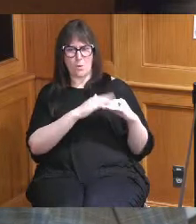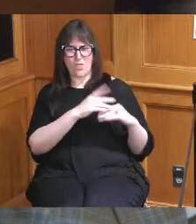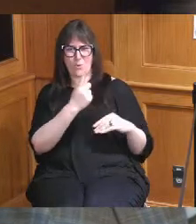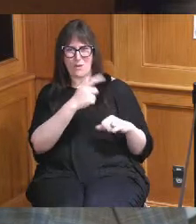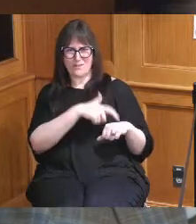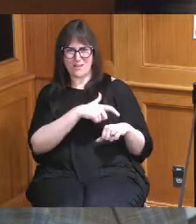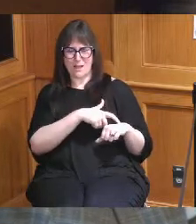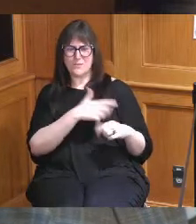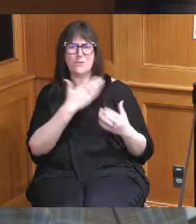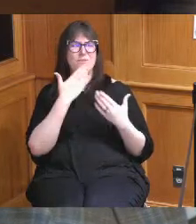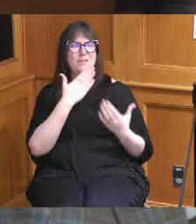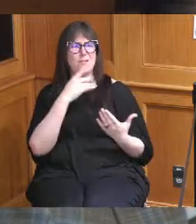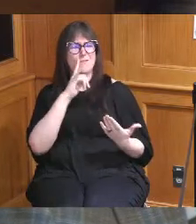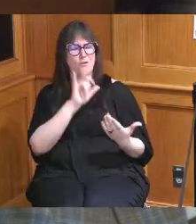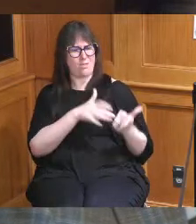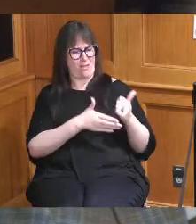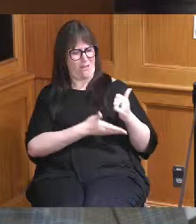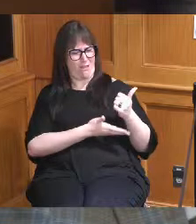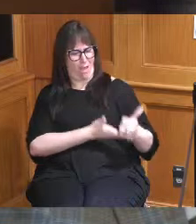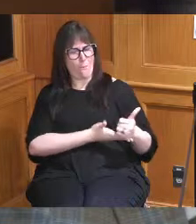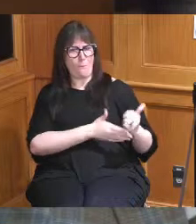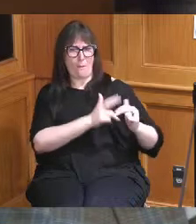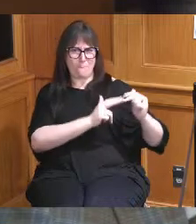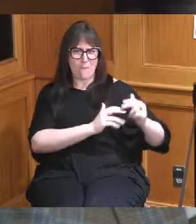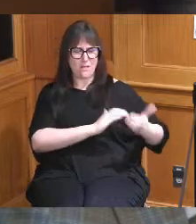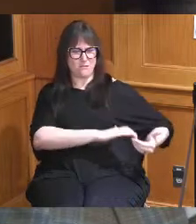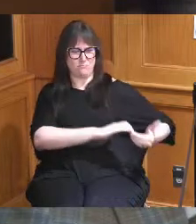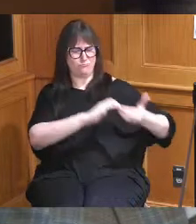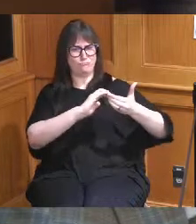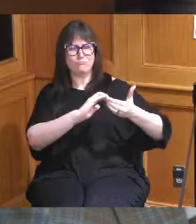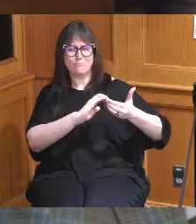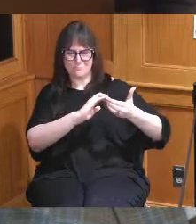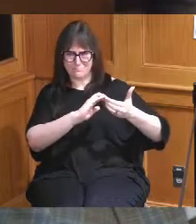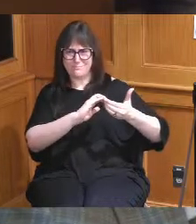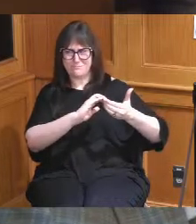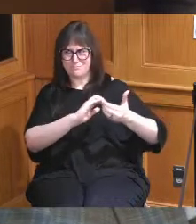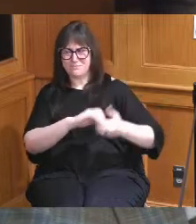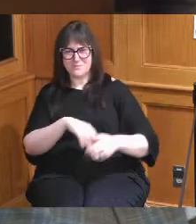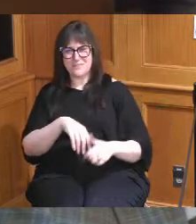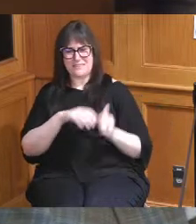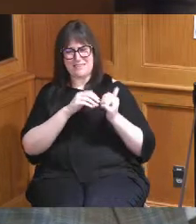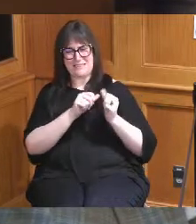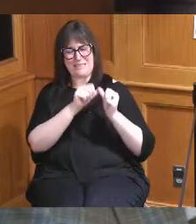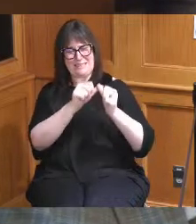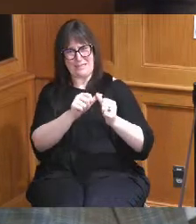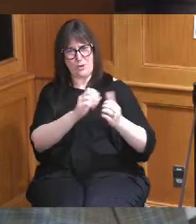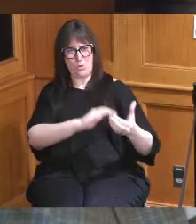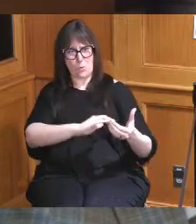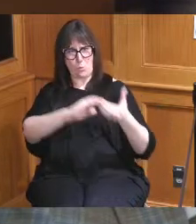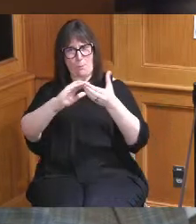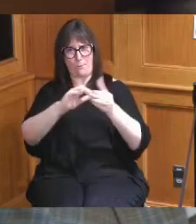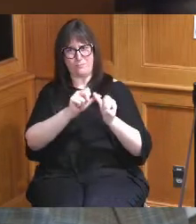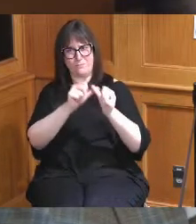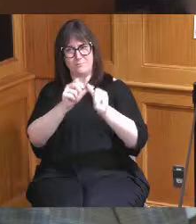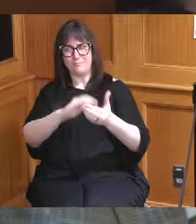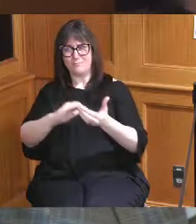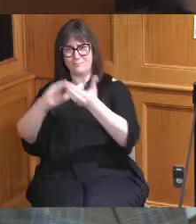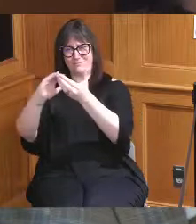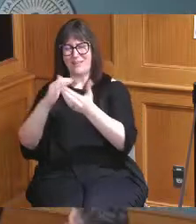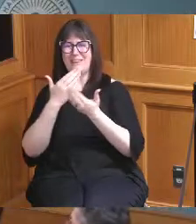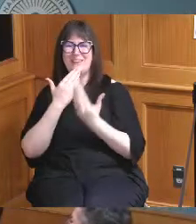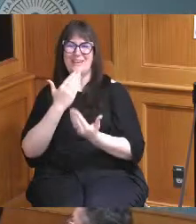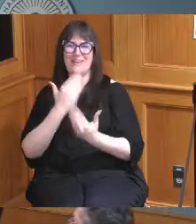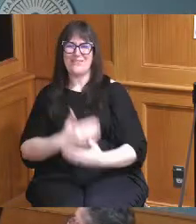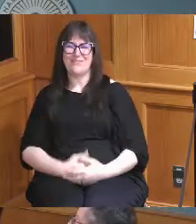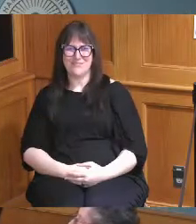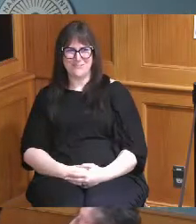want to thank you for that and helping to build also careers that will continue to have a pipeline for us. So thank you. All right, you're welcome. Thank